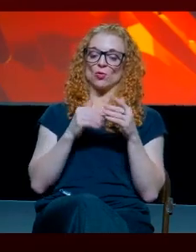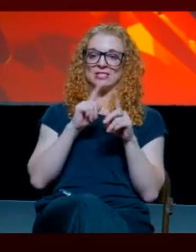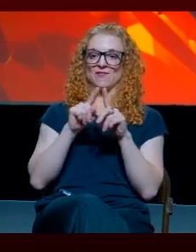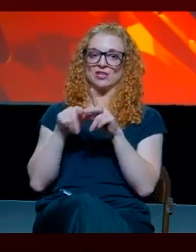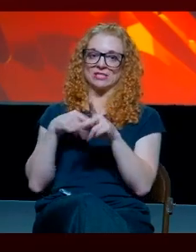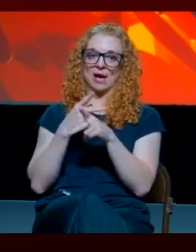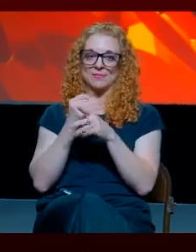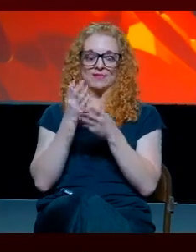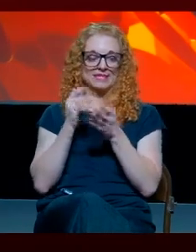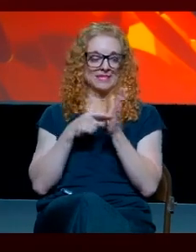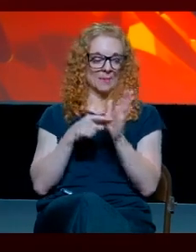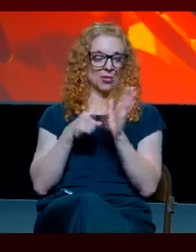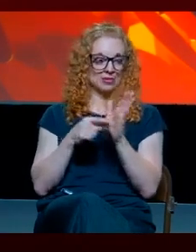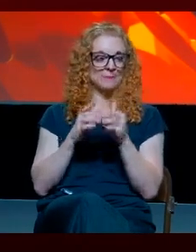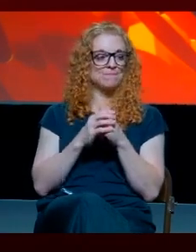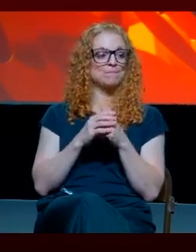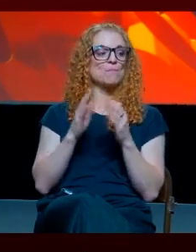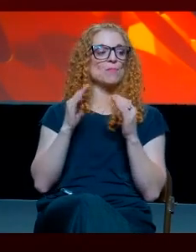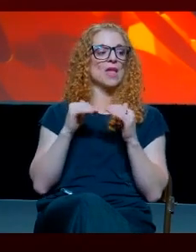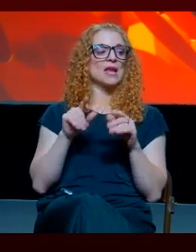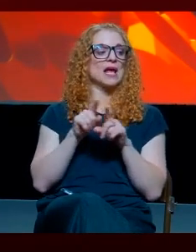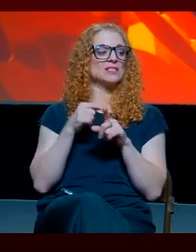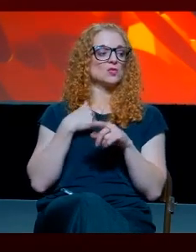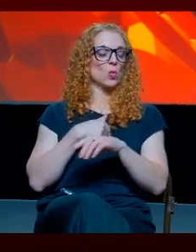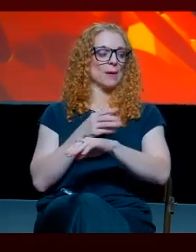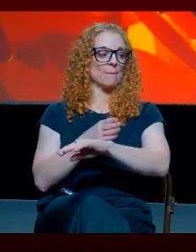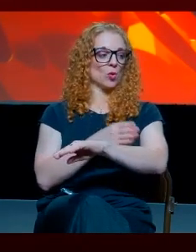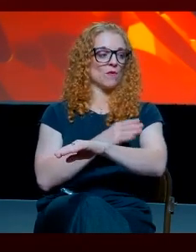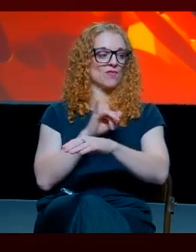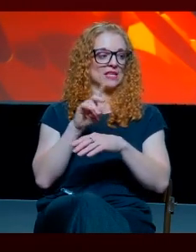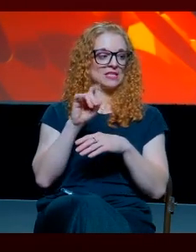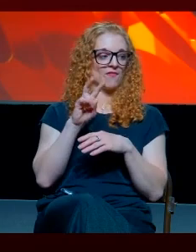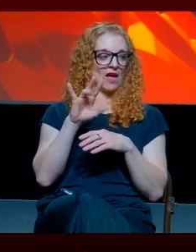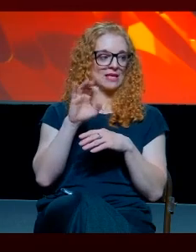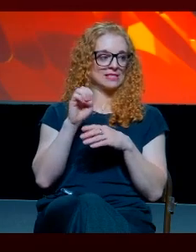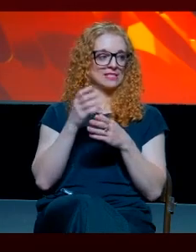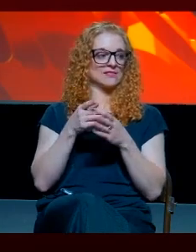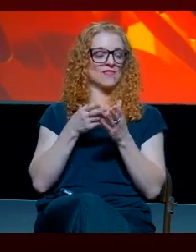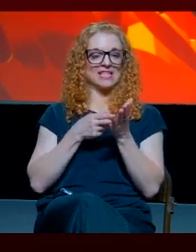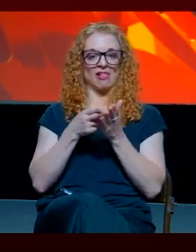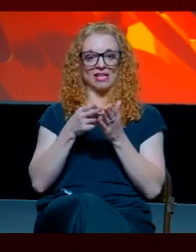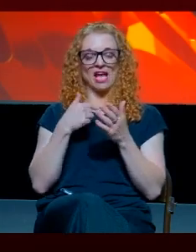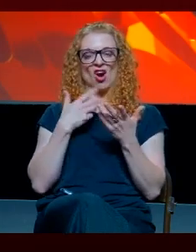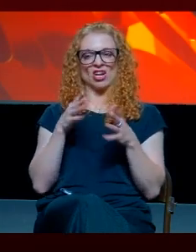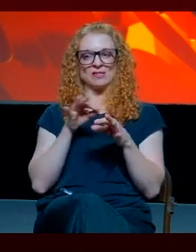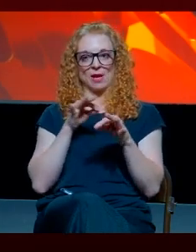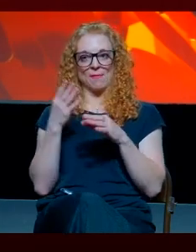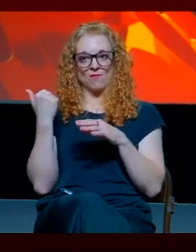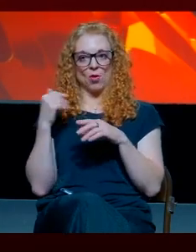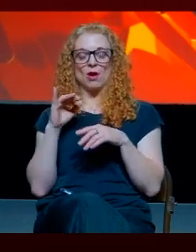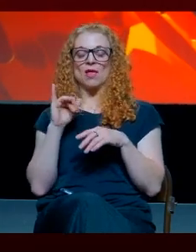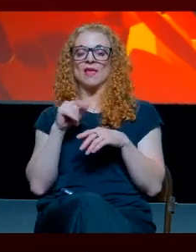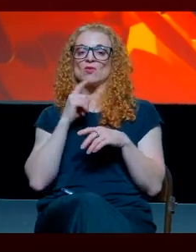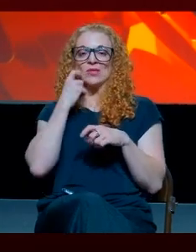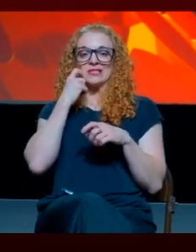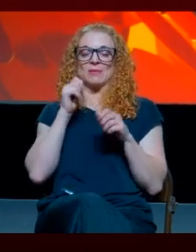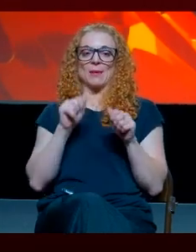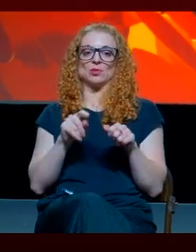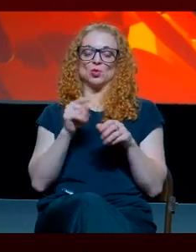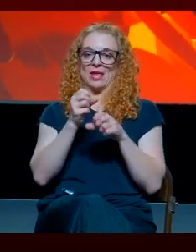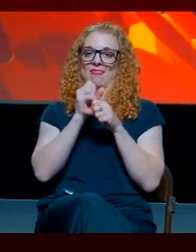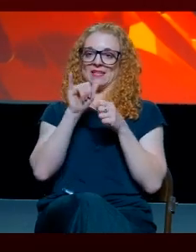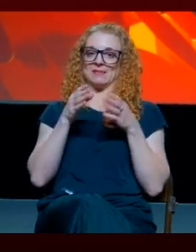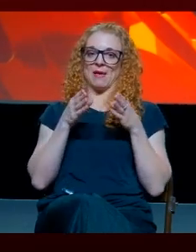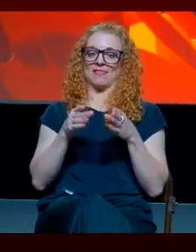of examples. And then as we've made improvements in the device fidelity, as I told you before, we've just recently been able to get this method